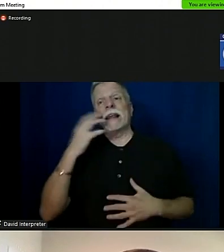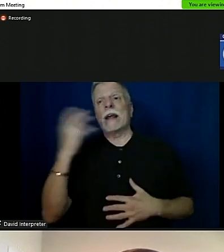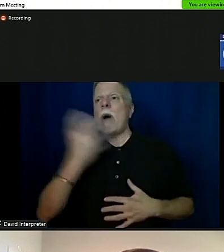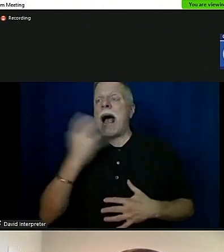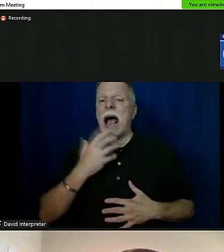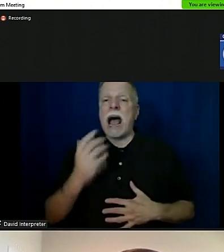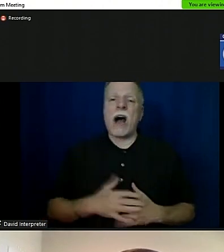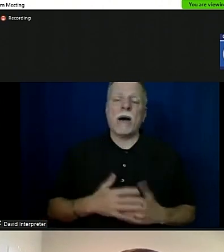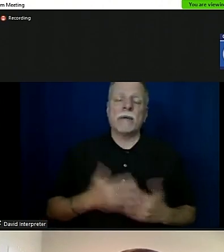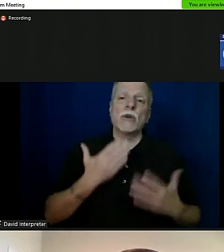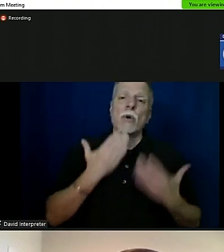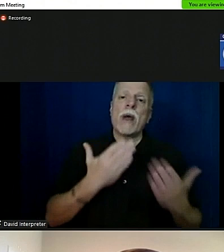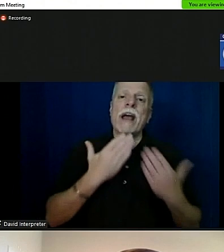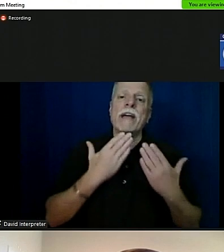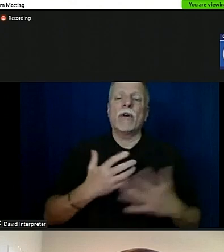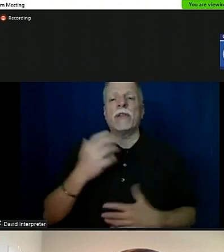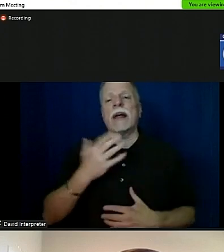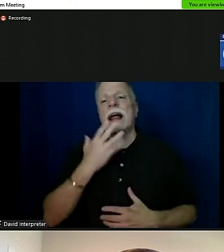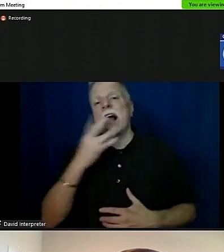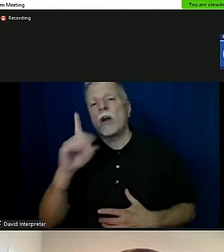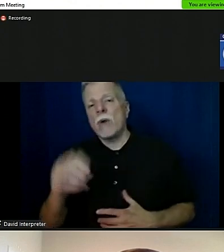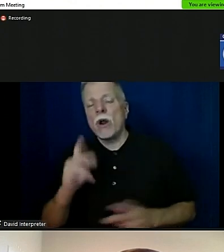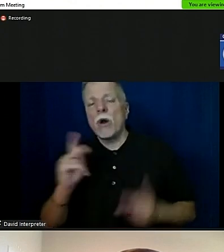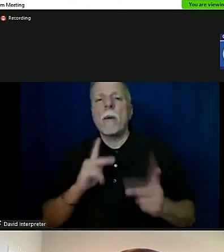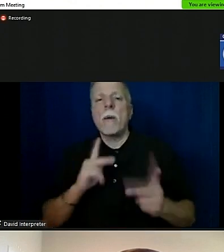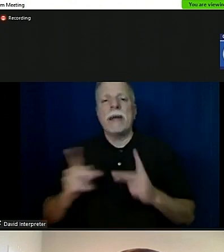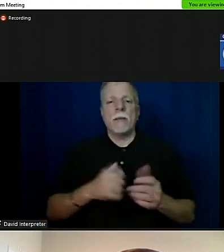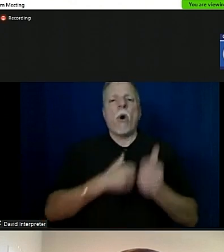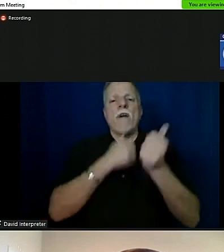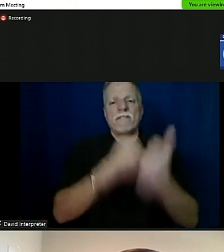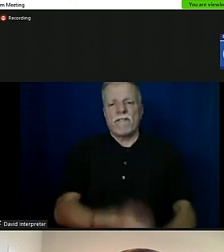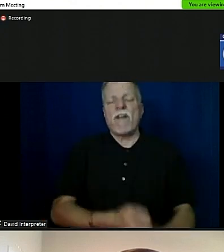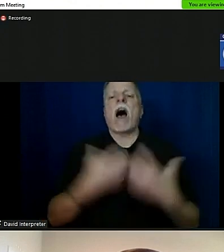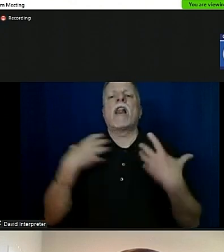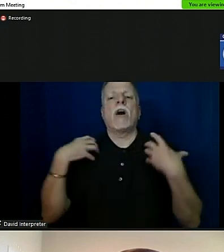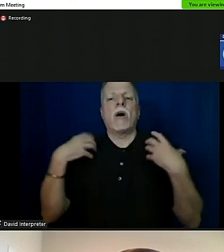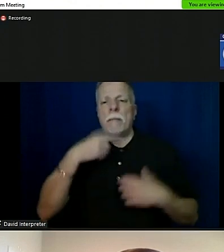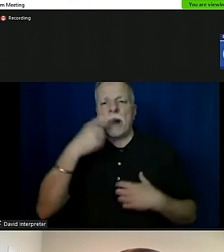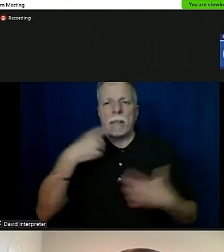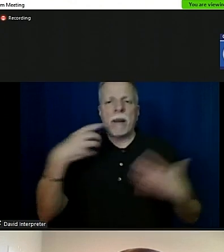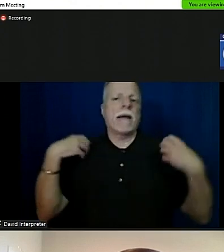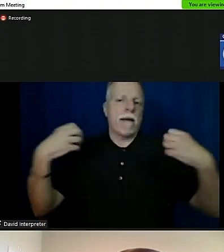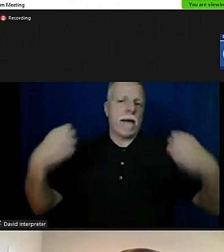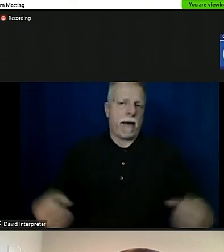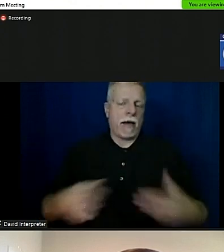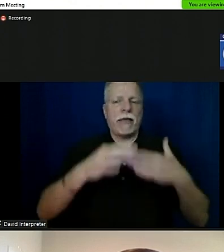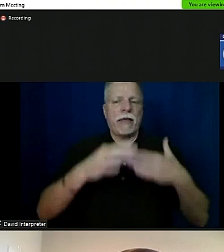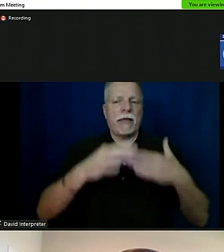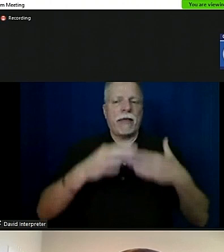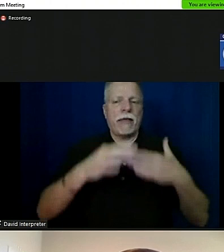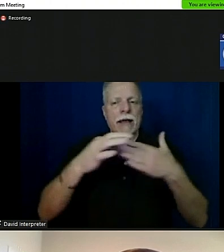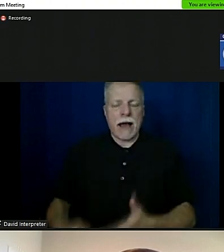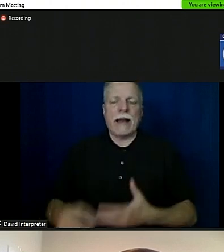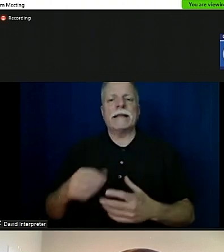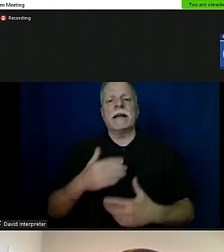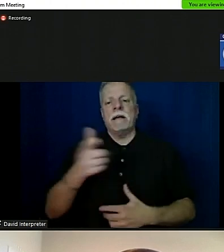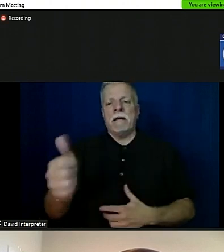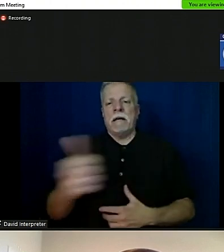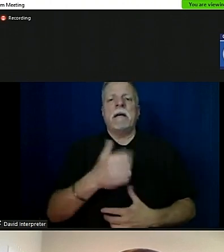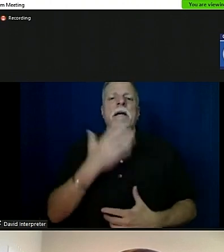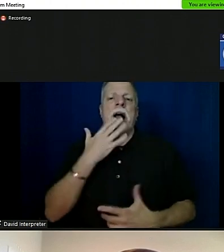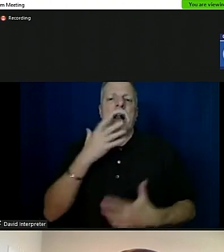together to follow public health guidance, to sacrifice for themselves and for others, and